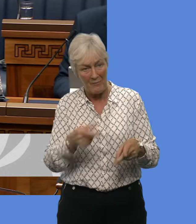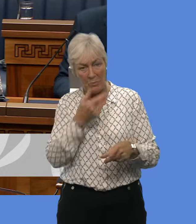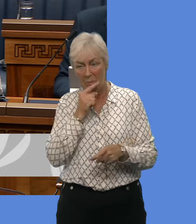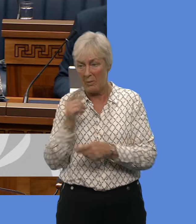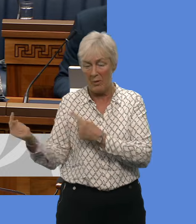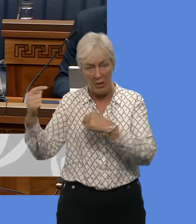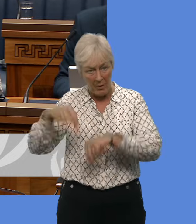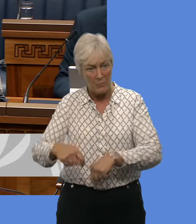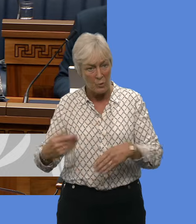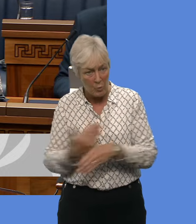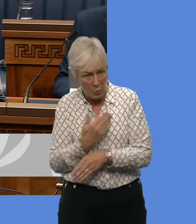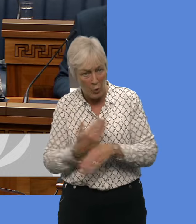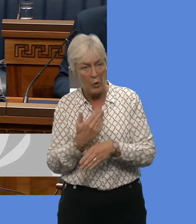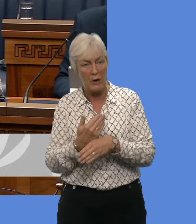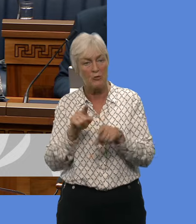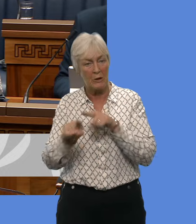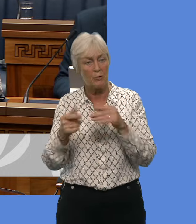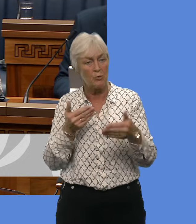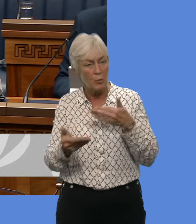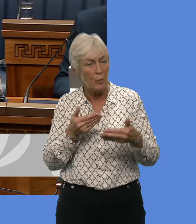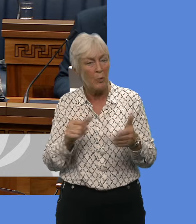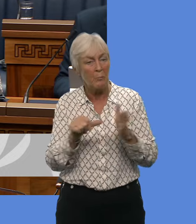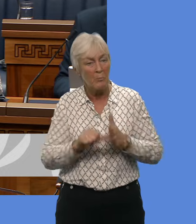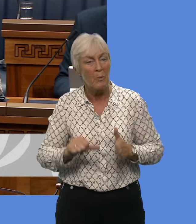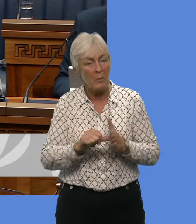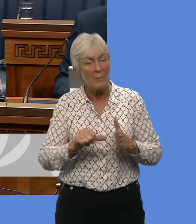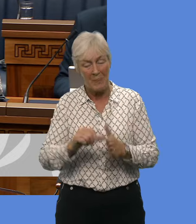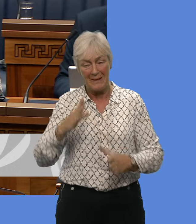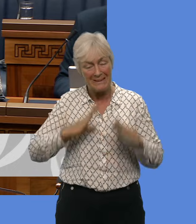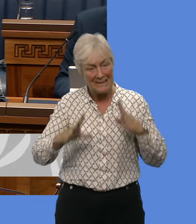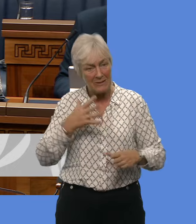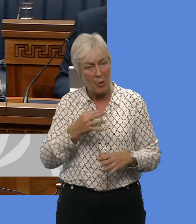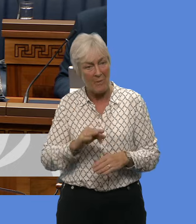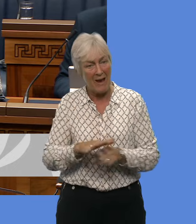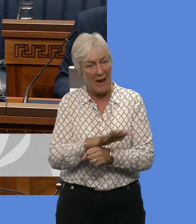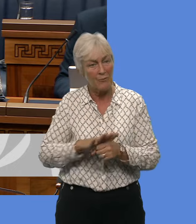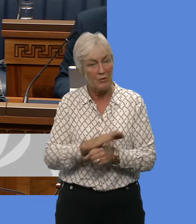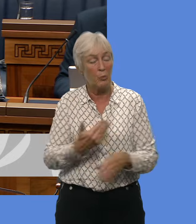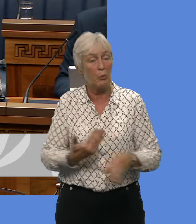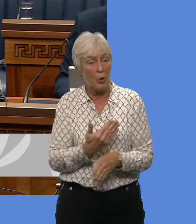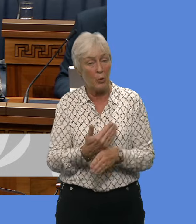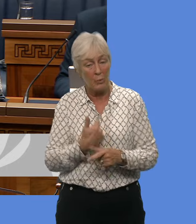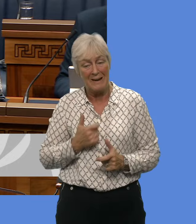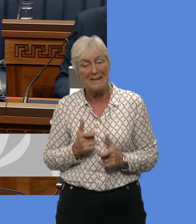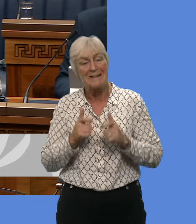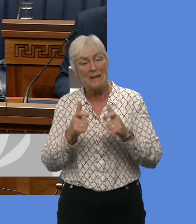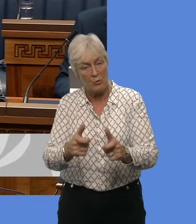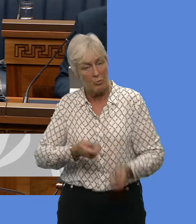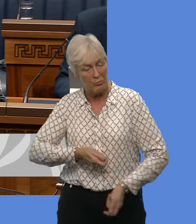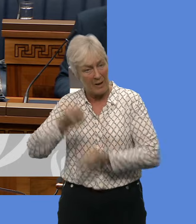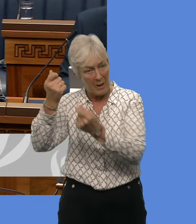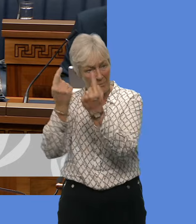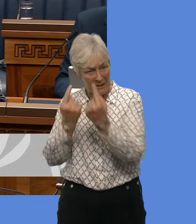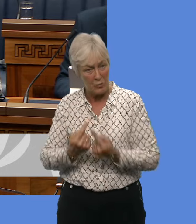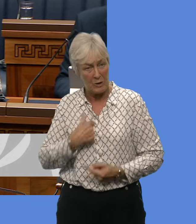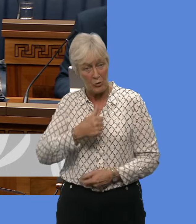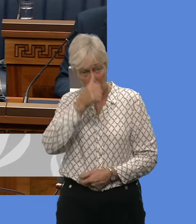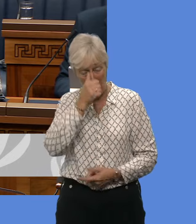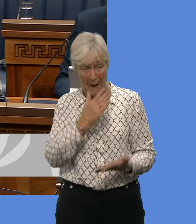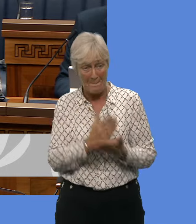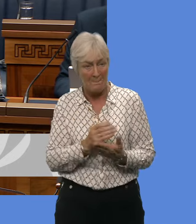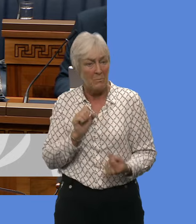and immigration and addressing those issues in relation to the needs of sectors as well. So we will continue to raise these issues because we know how important they